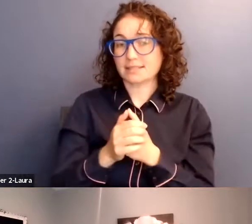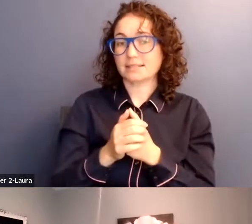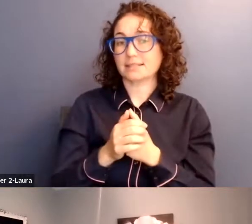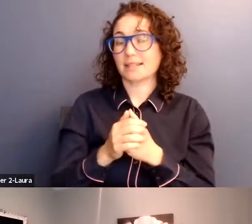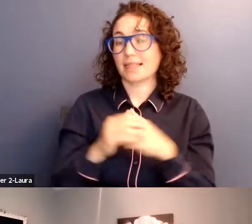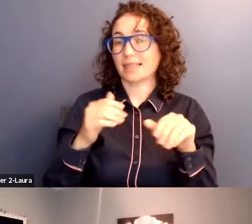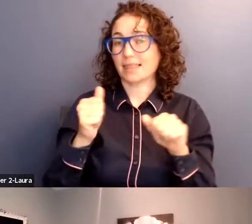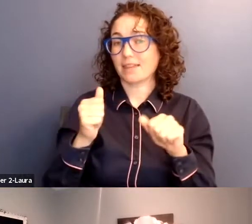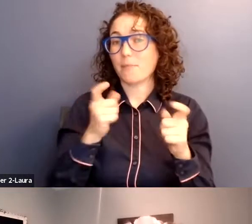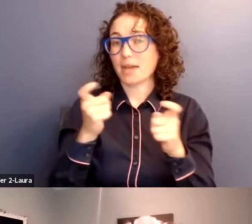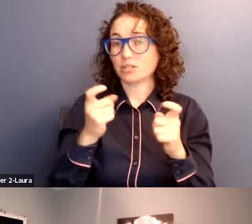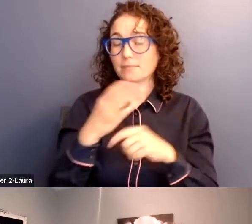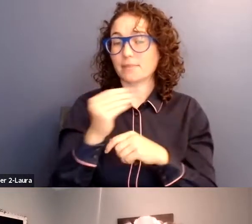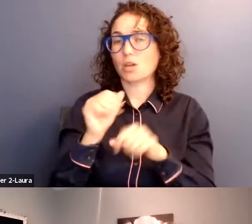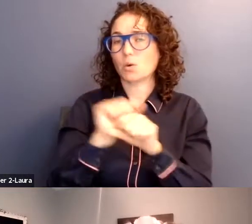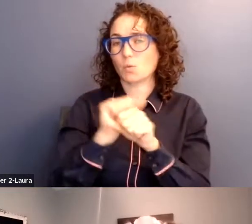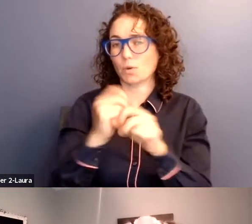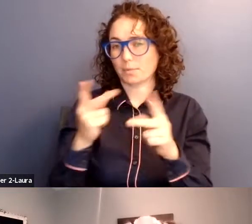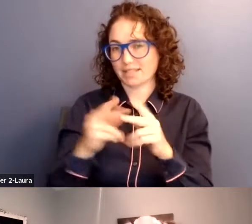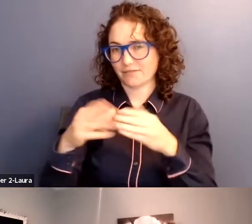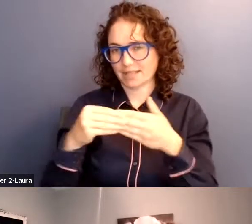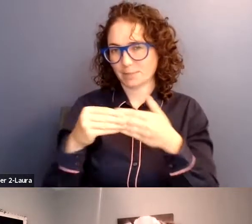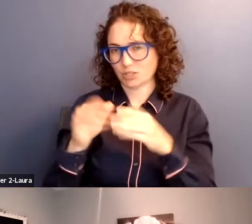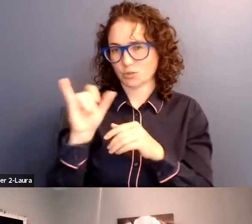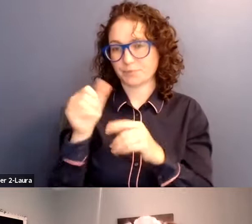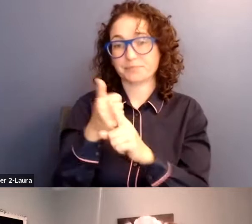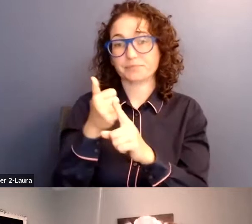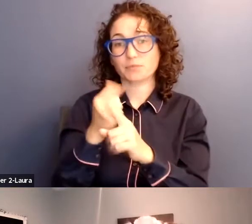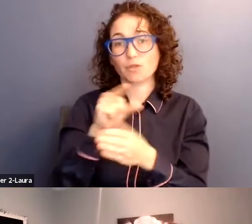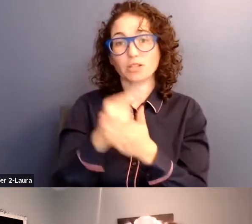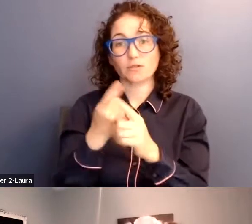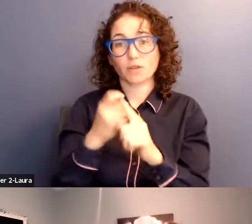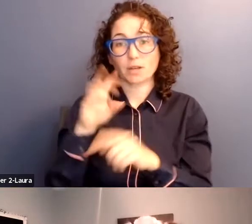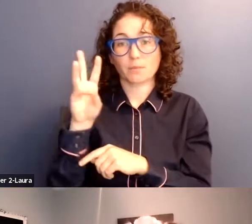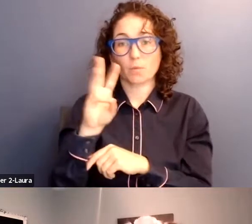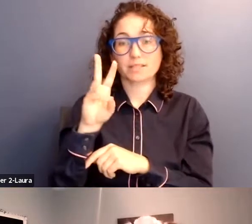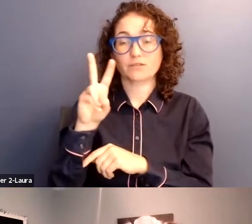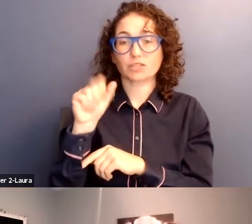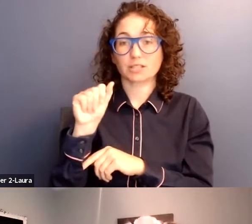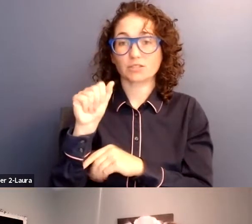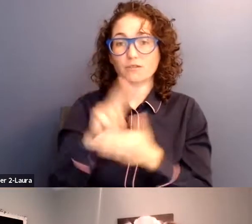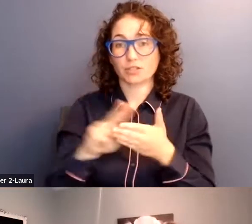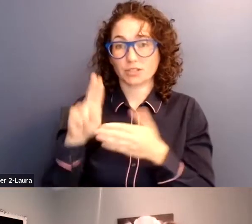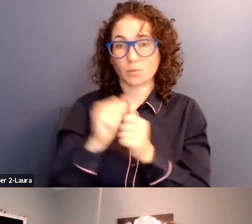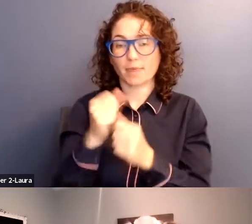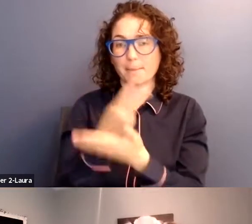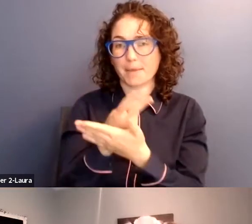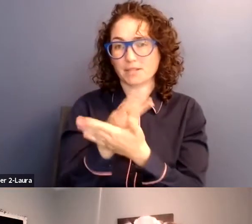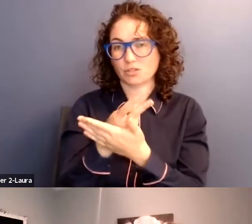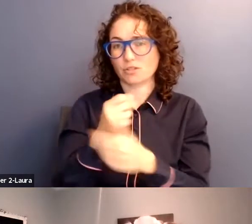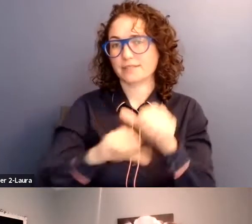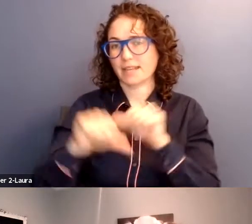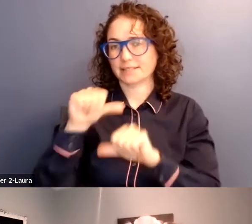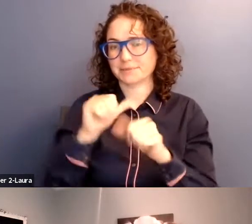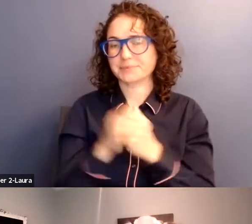and workplace flexibility. She is a graduate of West Virginia University with a Master's of Science